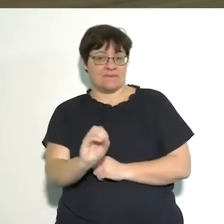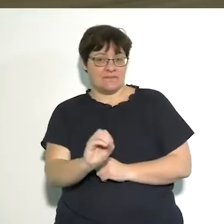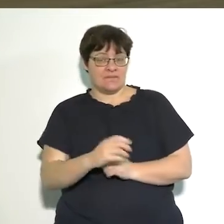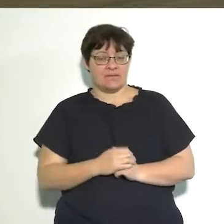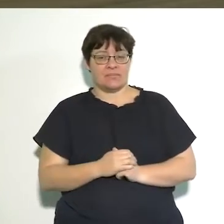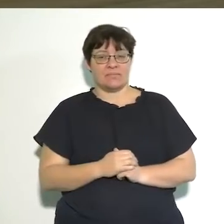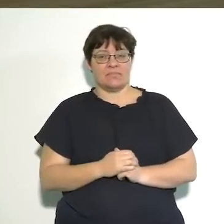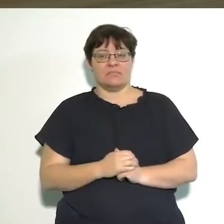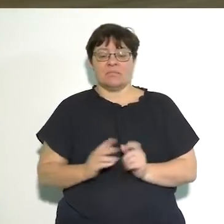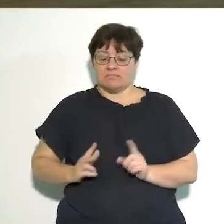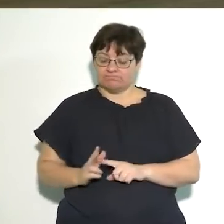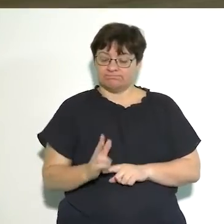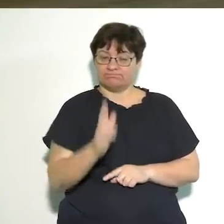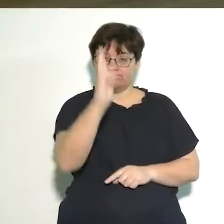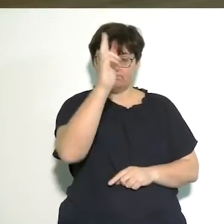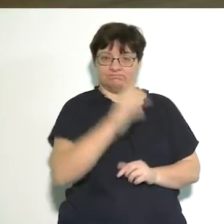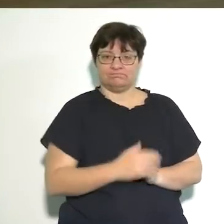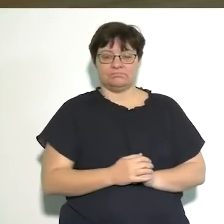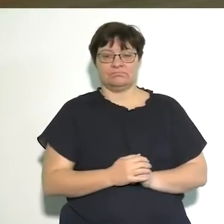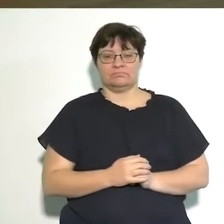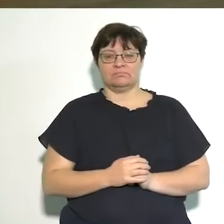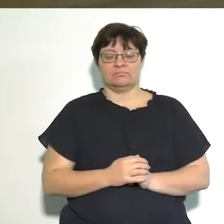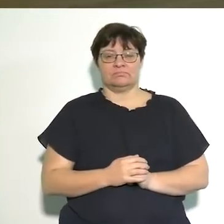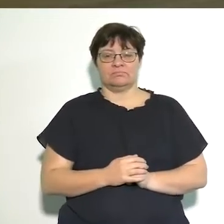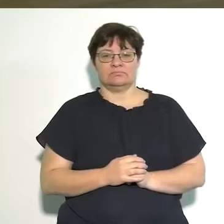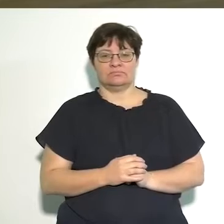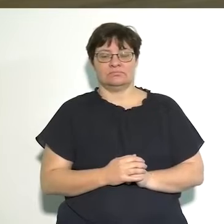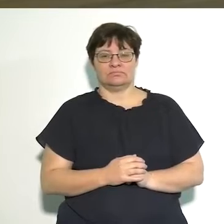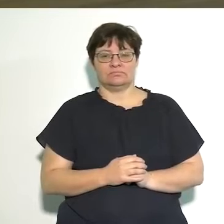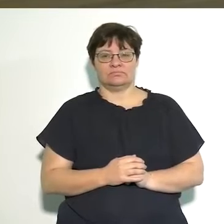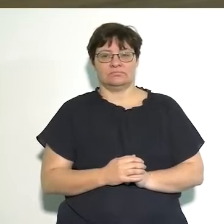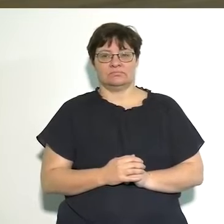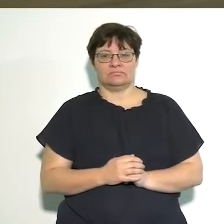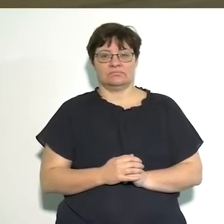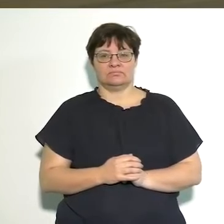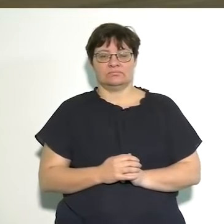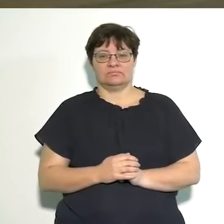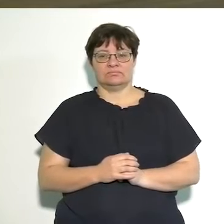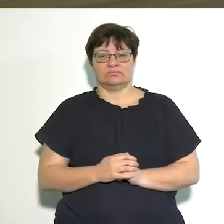other. I'm going to trim off the broken end